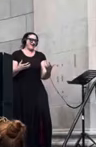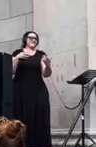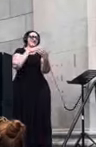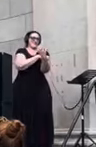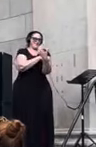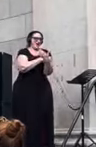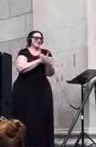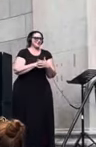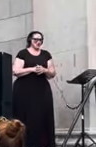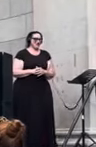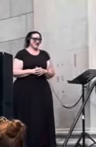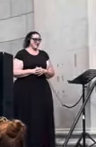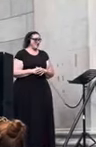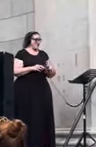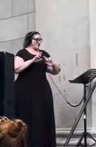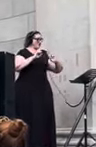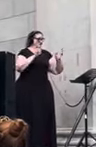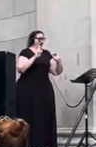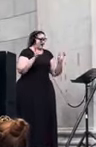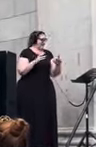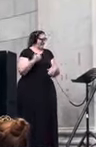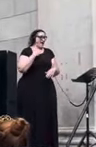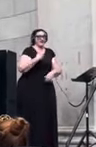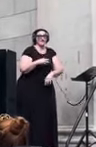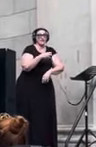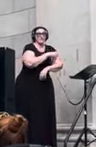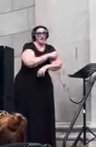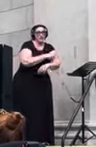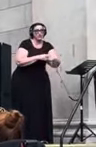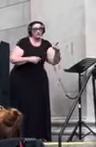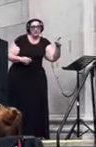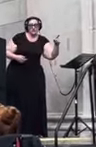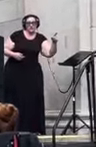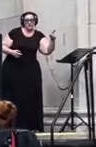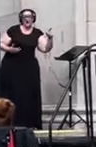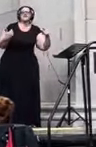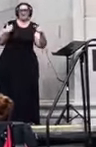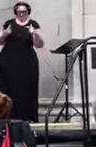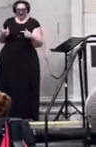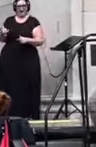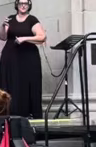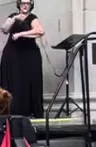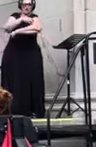the power. Let's try. I've got the power.